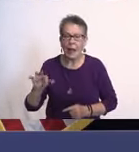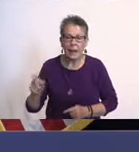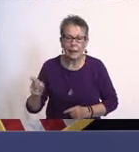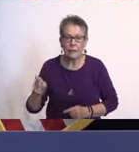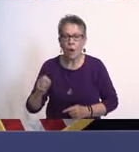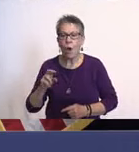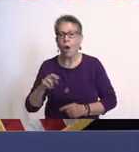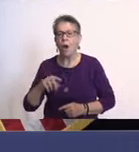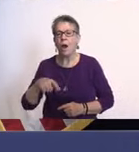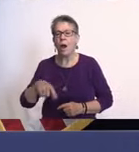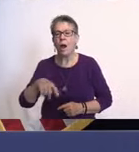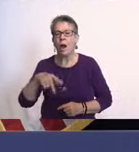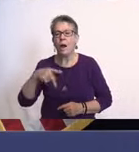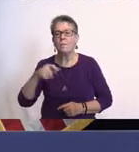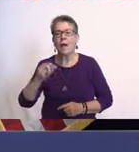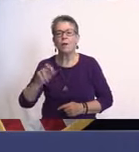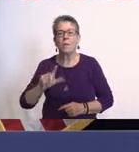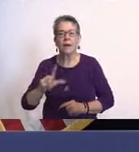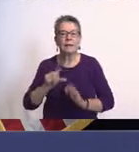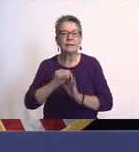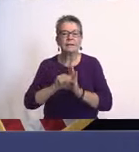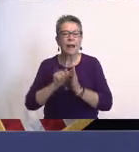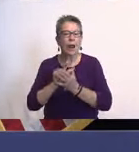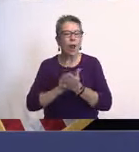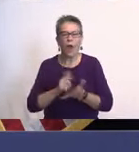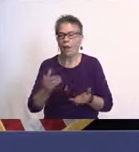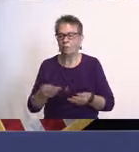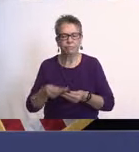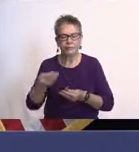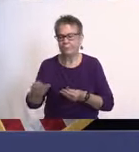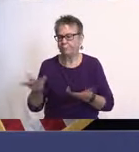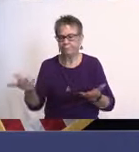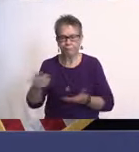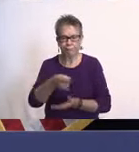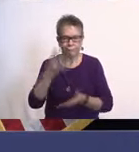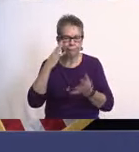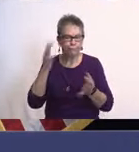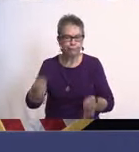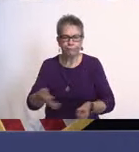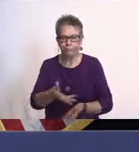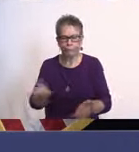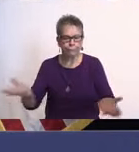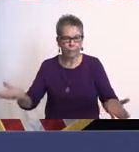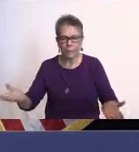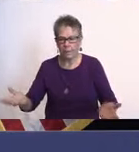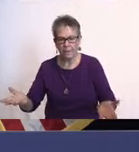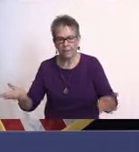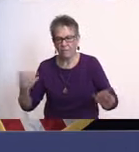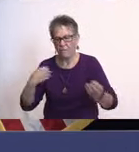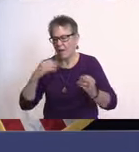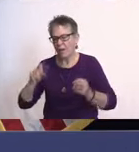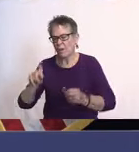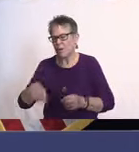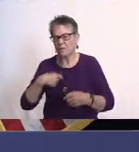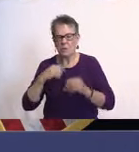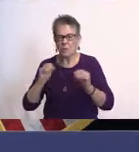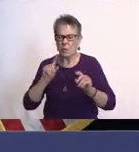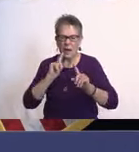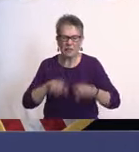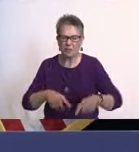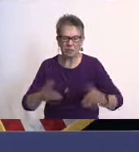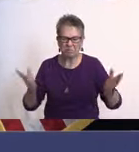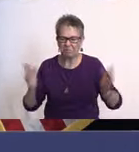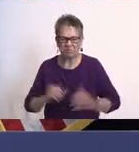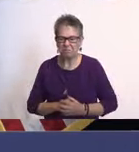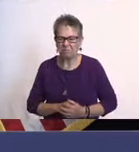on the Middlesex personnel question. Good to see you, though. Thank you. Hey, Brent. Hi. Will New Jersey